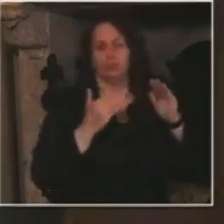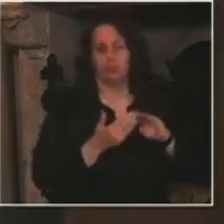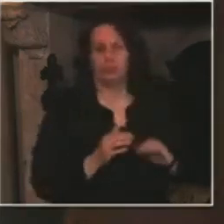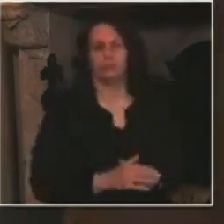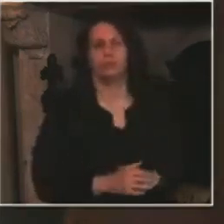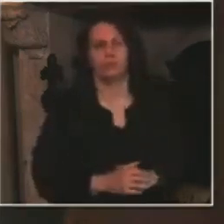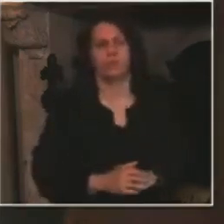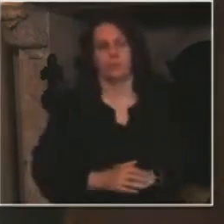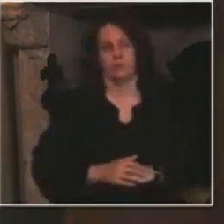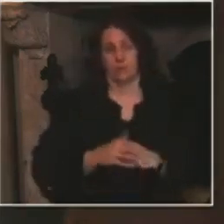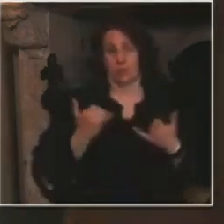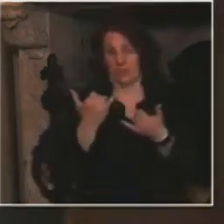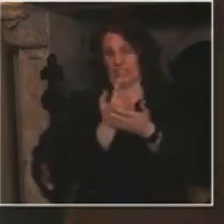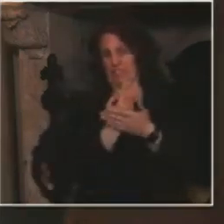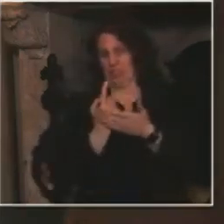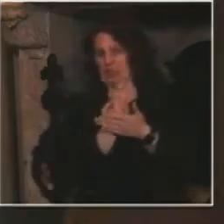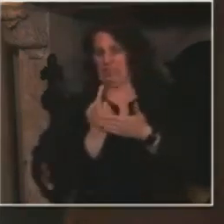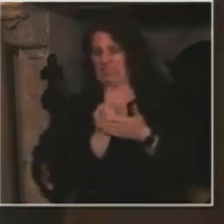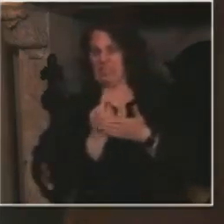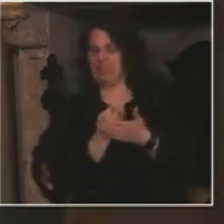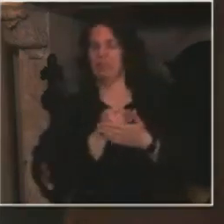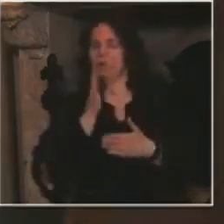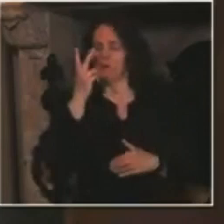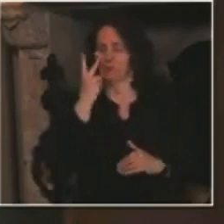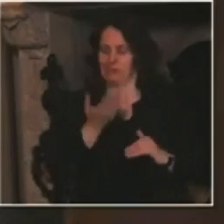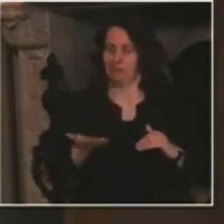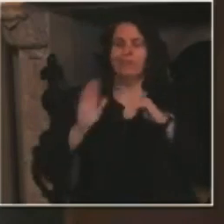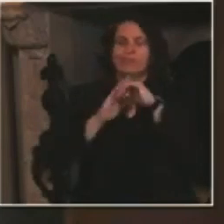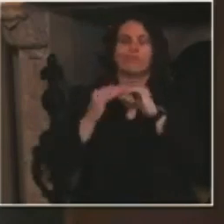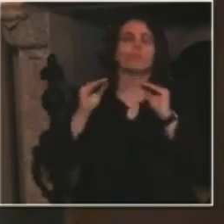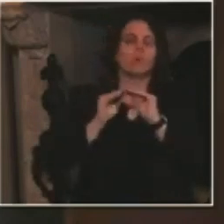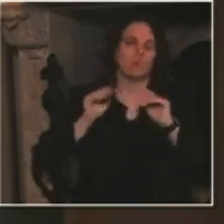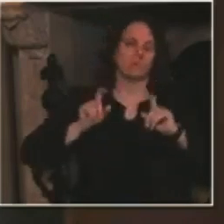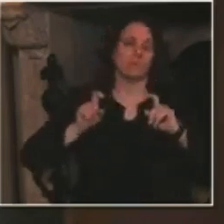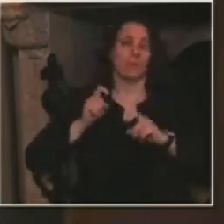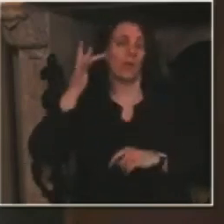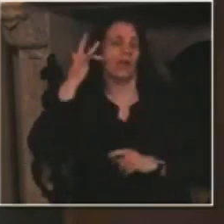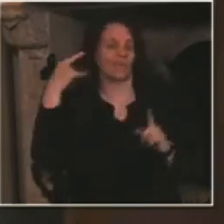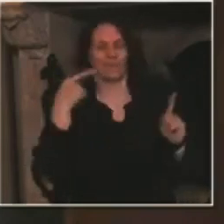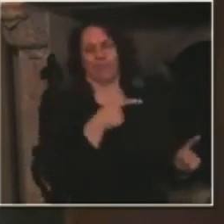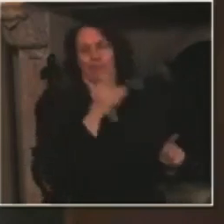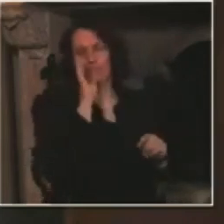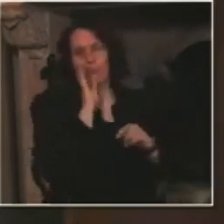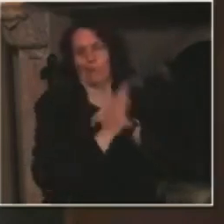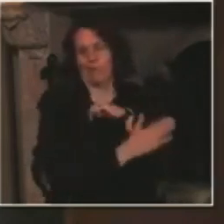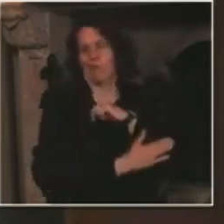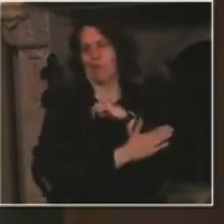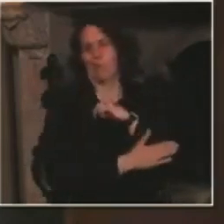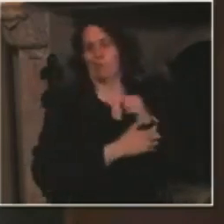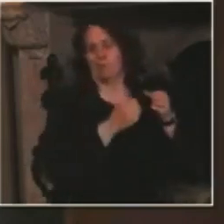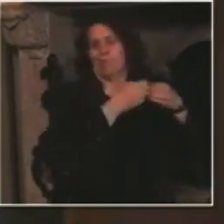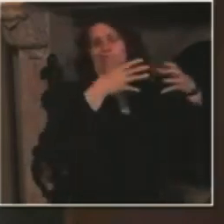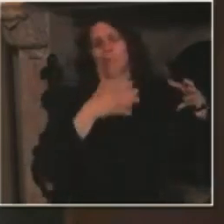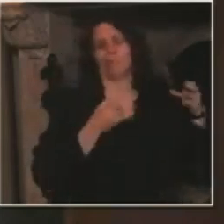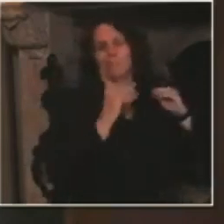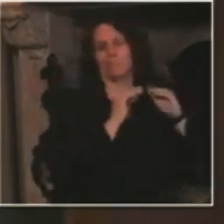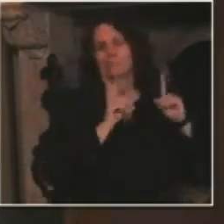days, and we are on track to continue in addition to the first 2,200 tests,